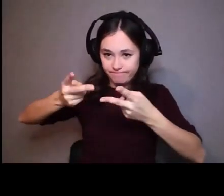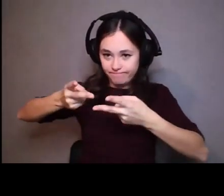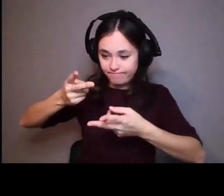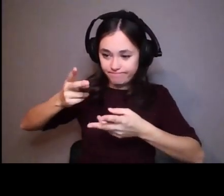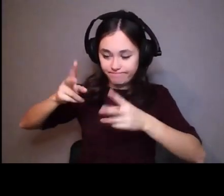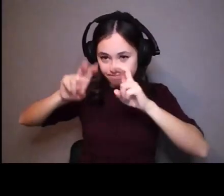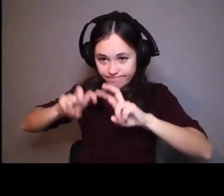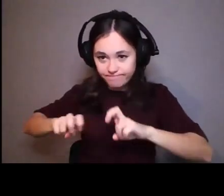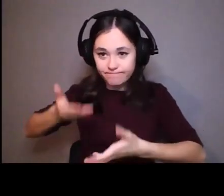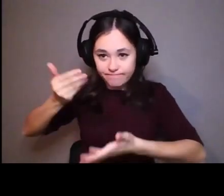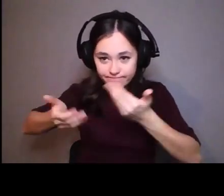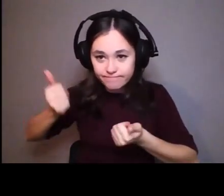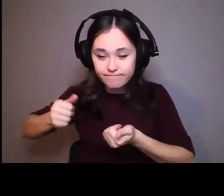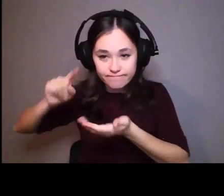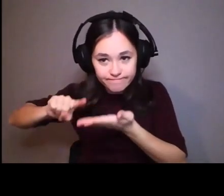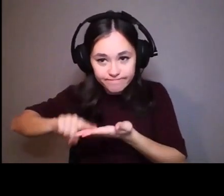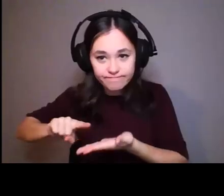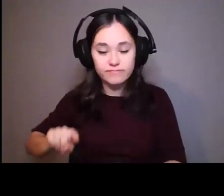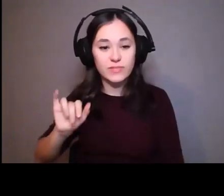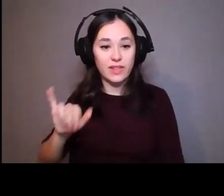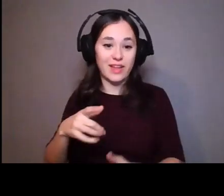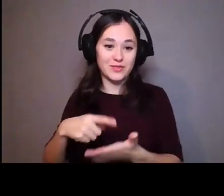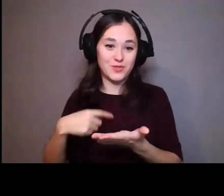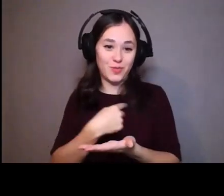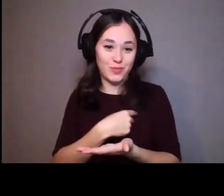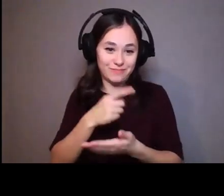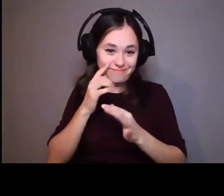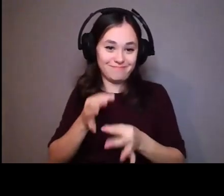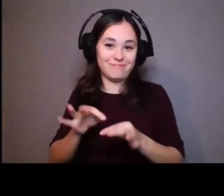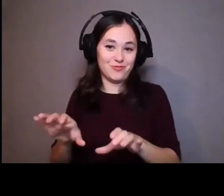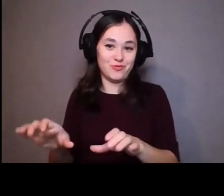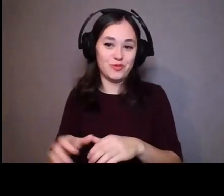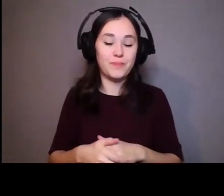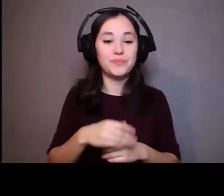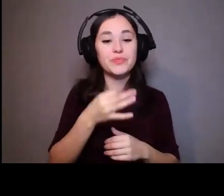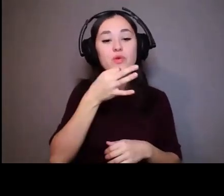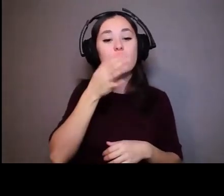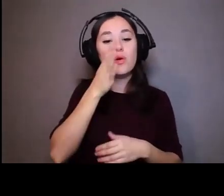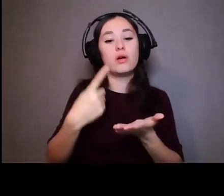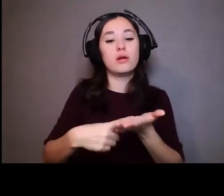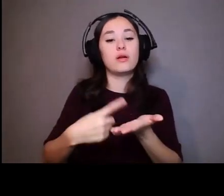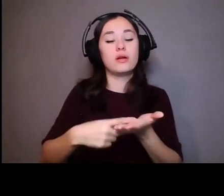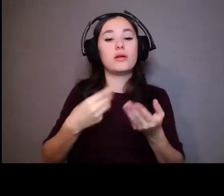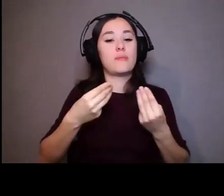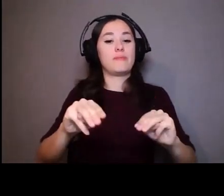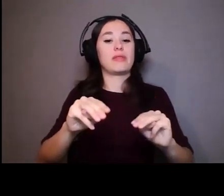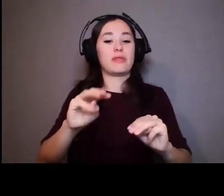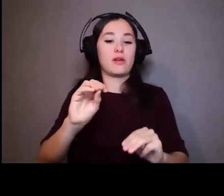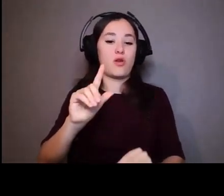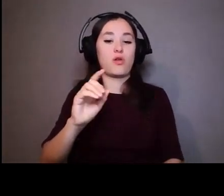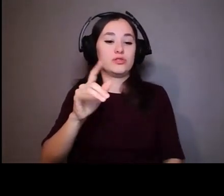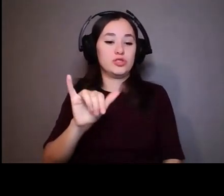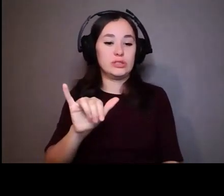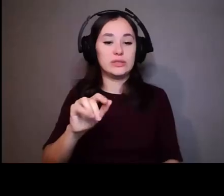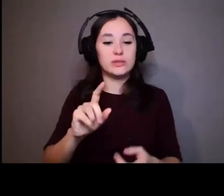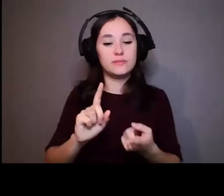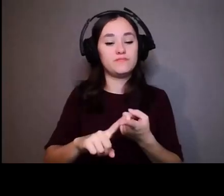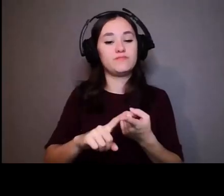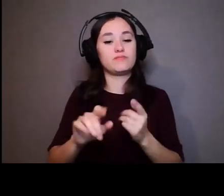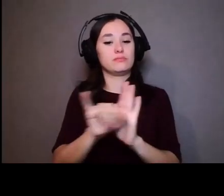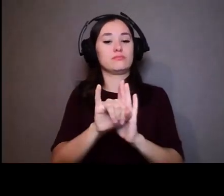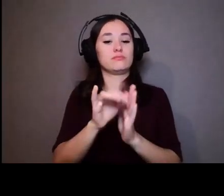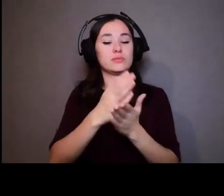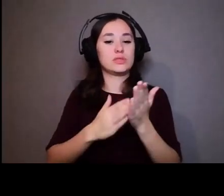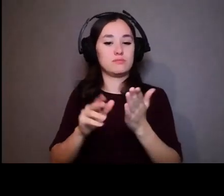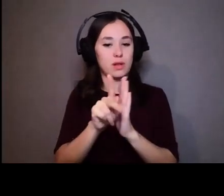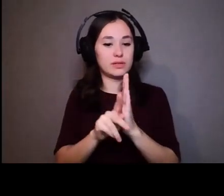efficiencies to it. We're going to talk in a minute about the methodology that we're deploying to identify some of those policy options, but I want to set expectations.